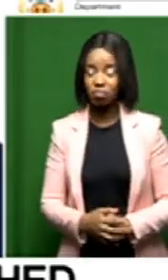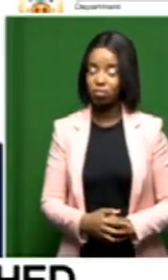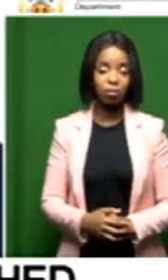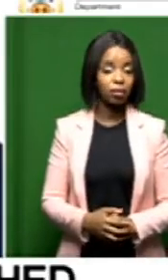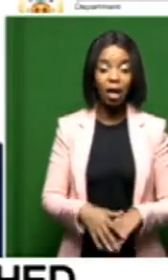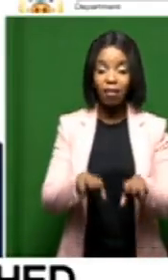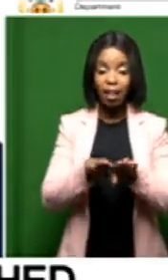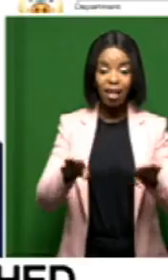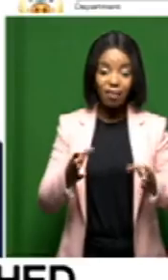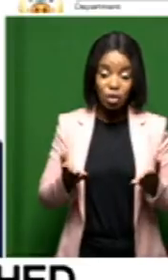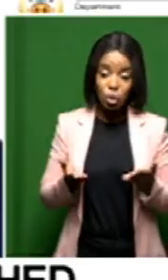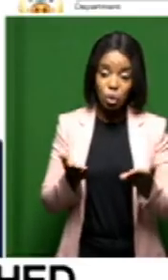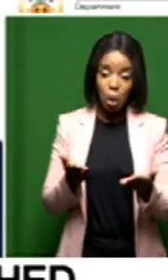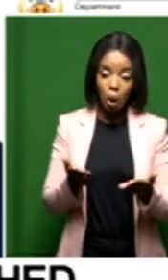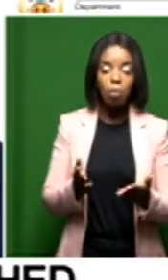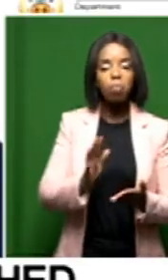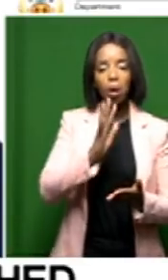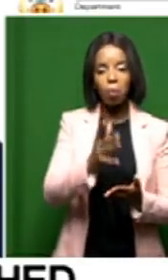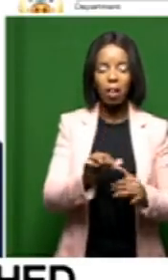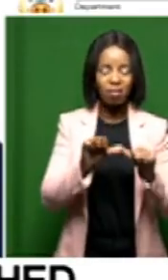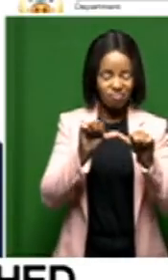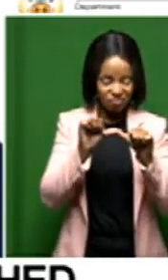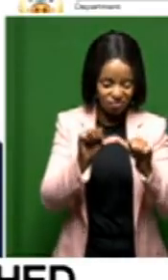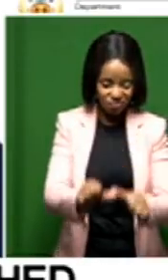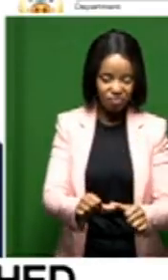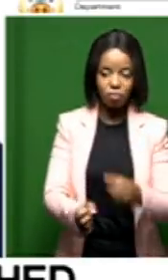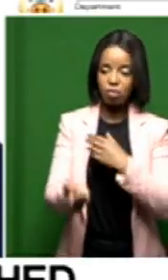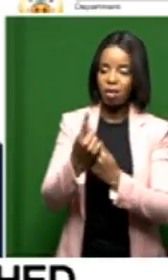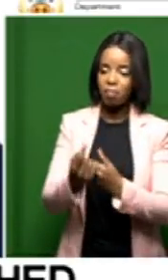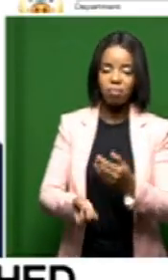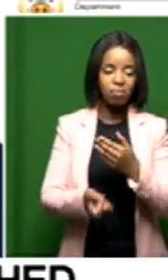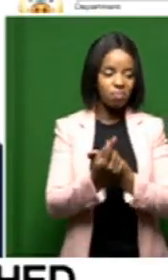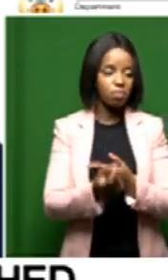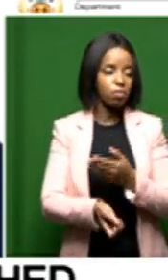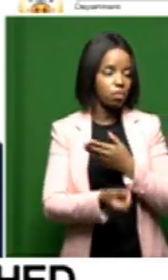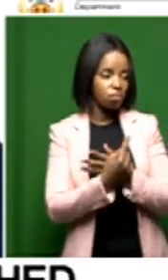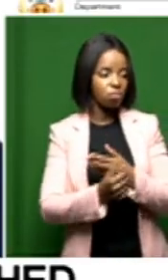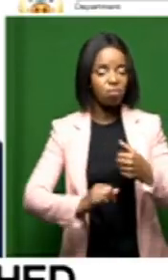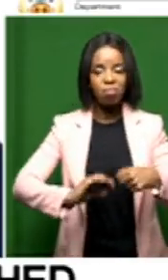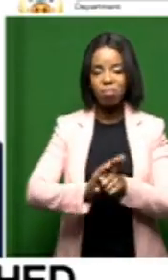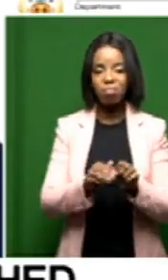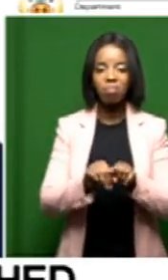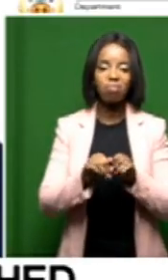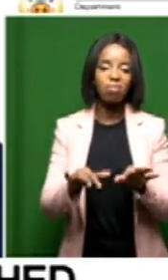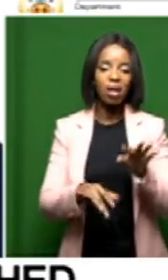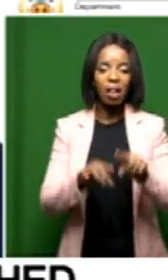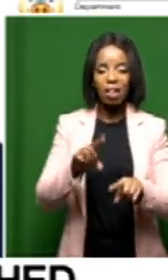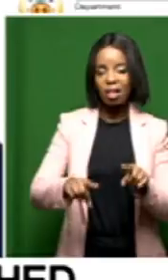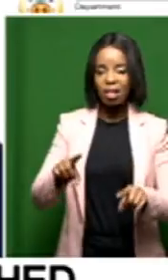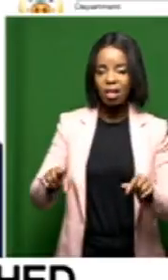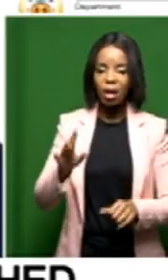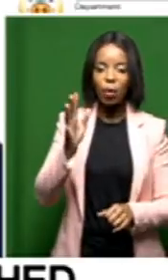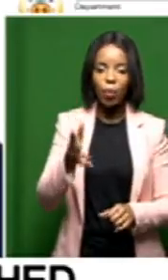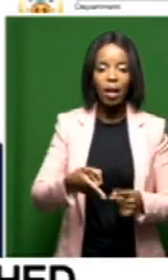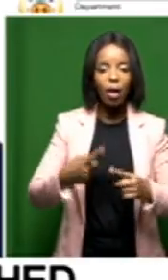there will constantly be variants that are coming out. We need to vaccinate more. Why the hesitancy? What do you think is going on?